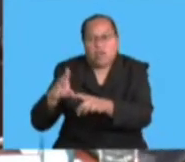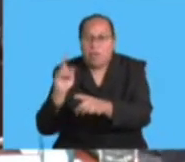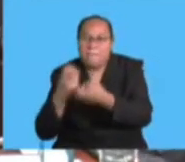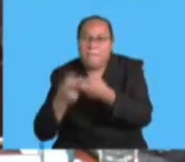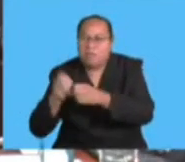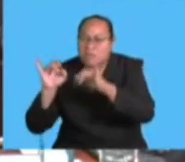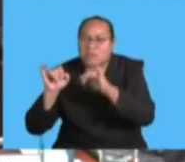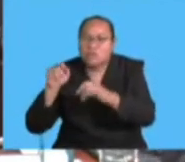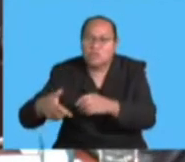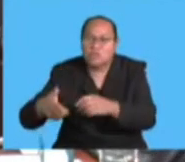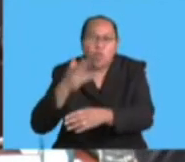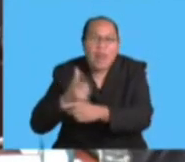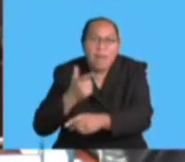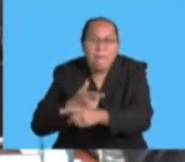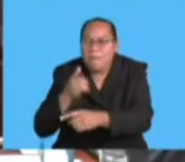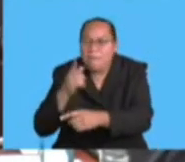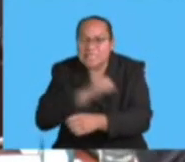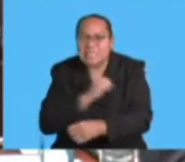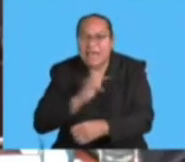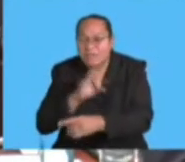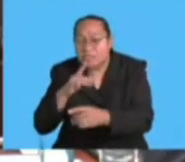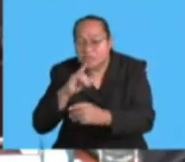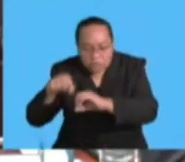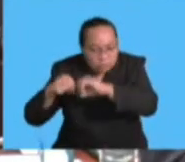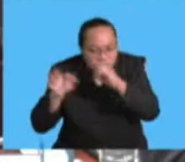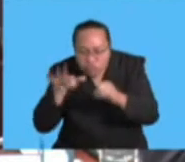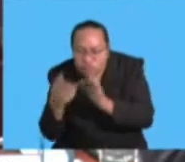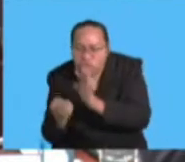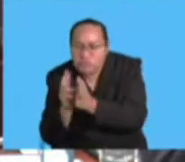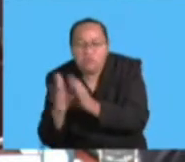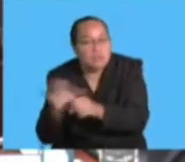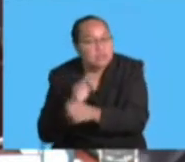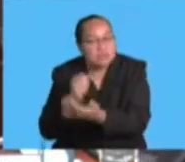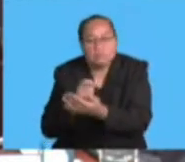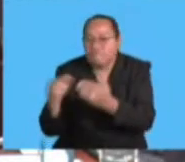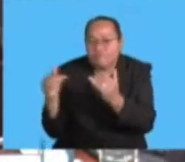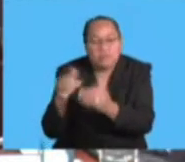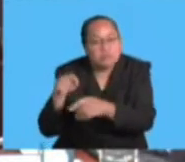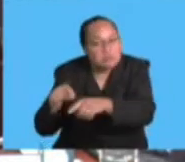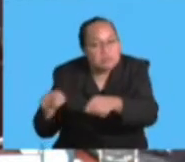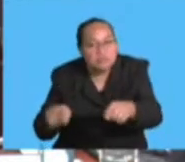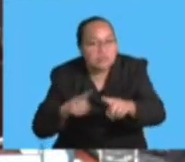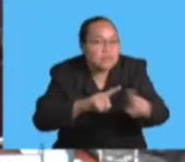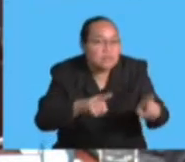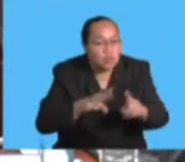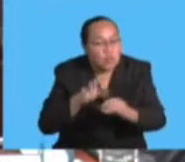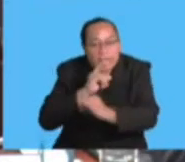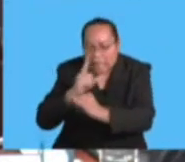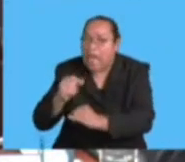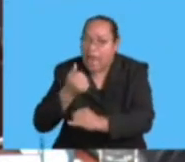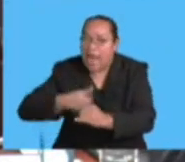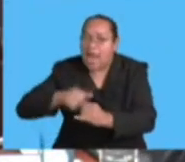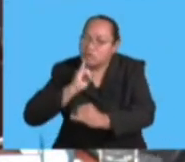requires employers to produce any document or record which employers are required to keep under the ERA, including interview of